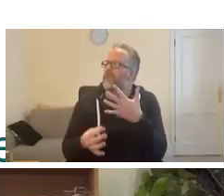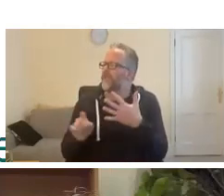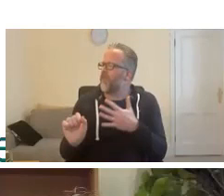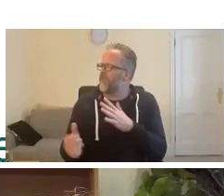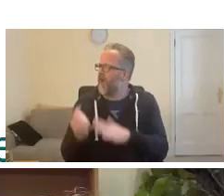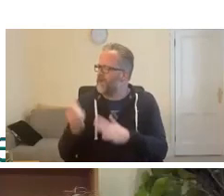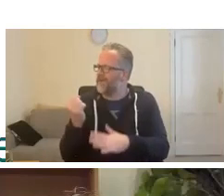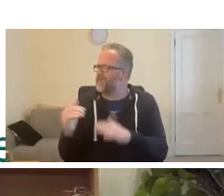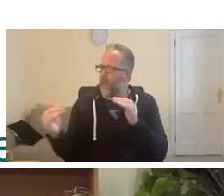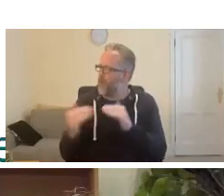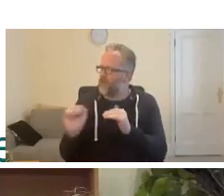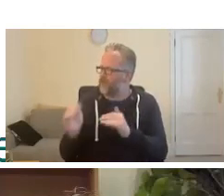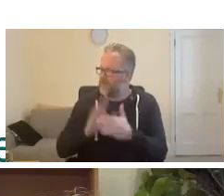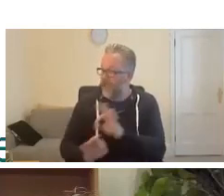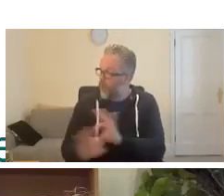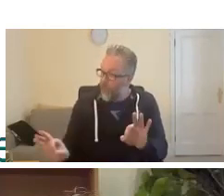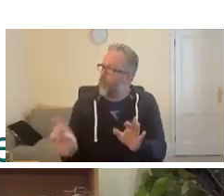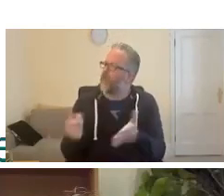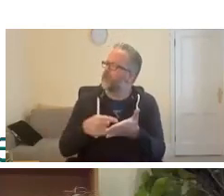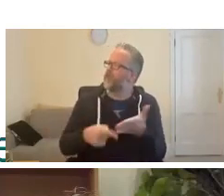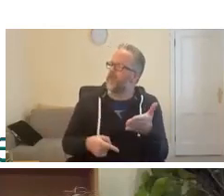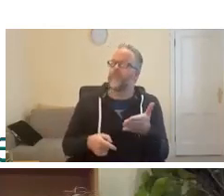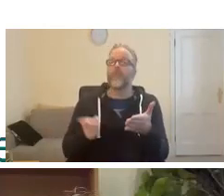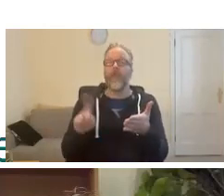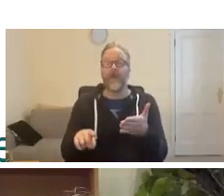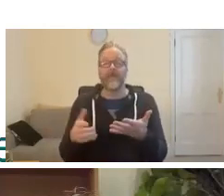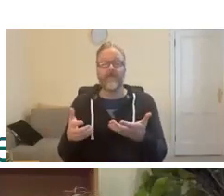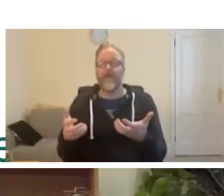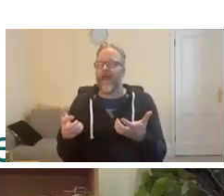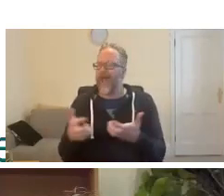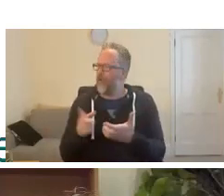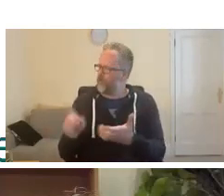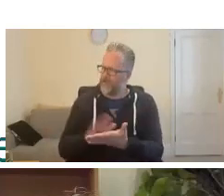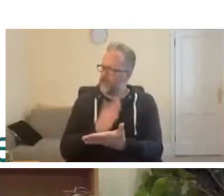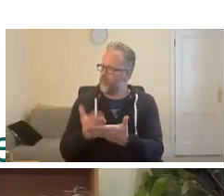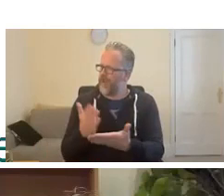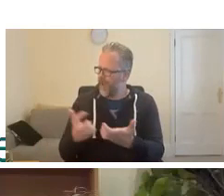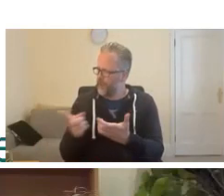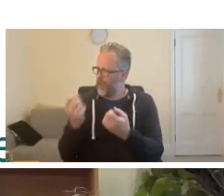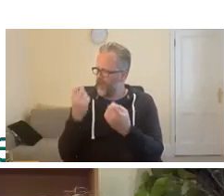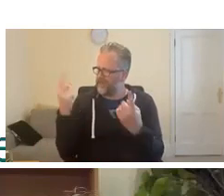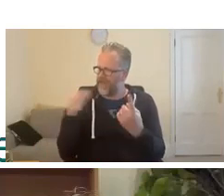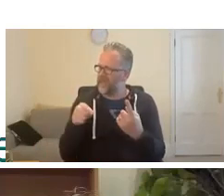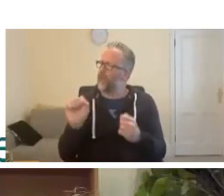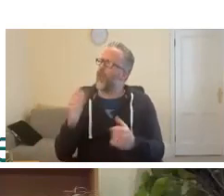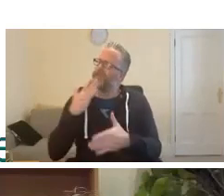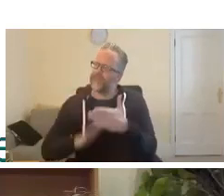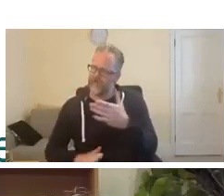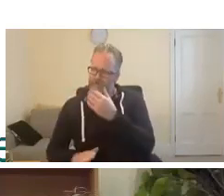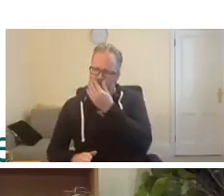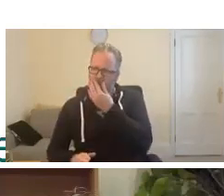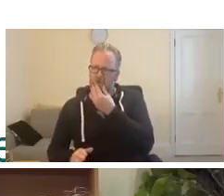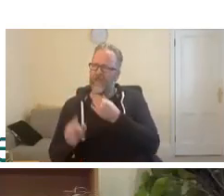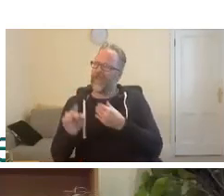that don't match your experience? And how do you interpret and how do you understand these experiences